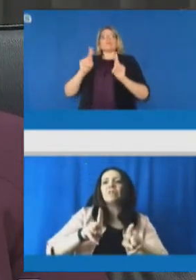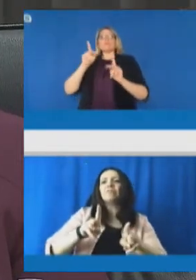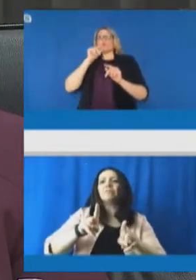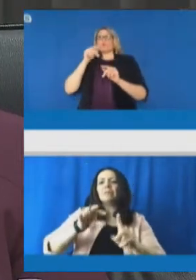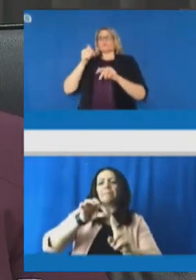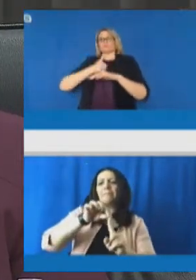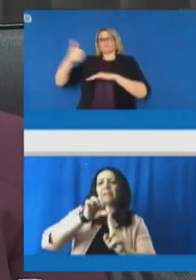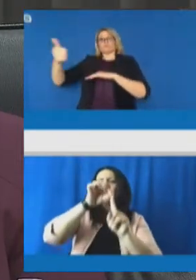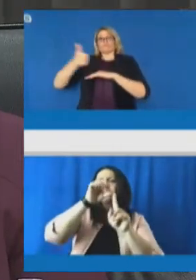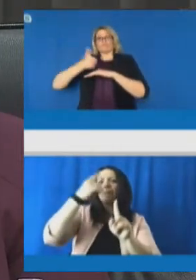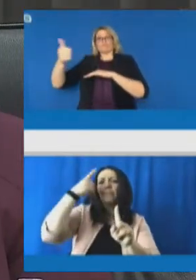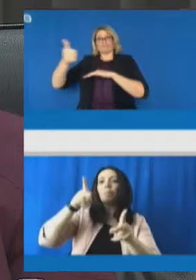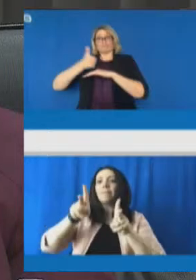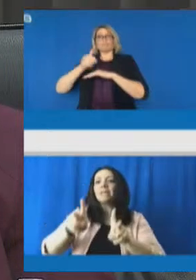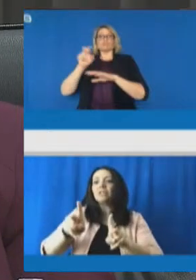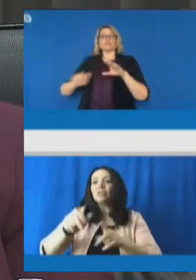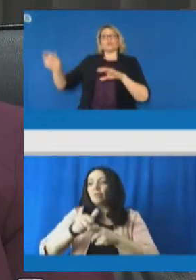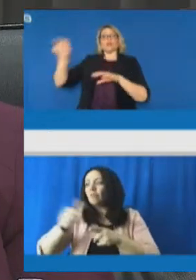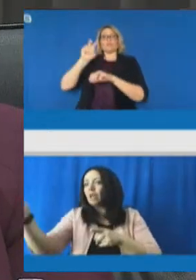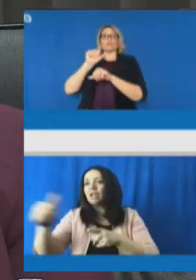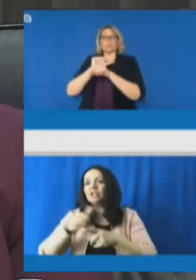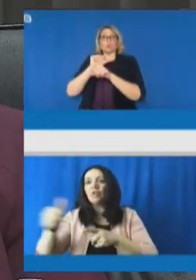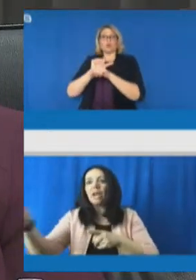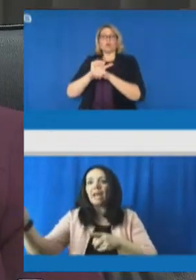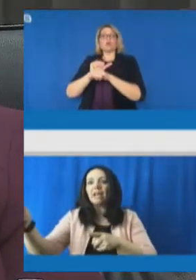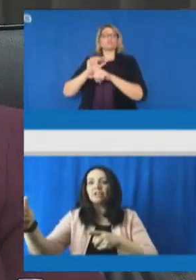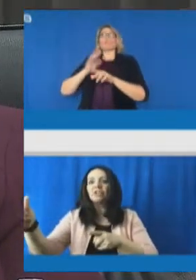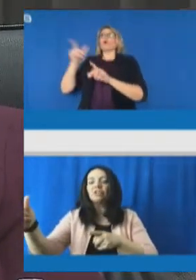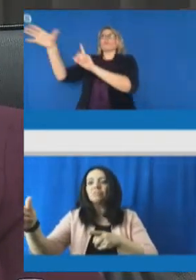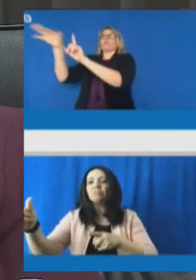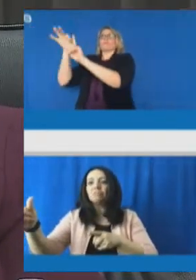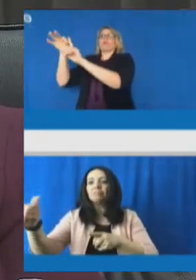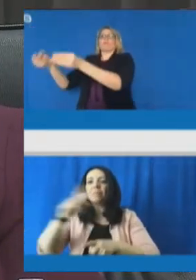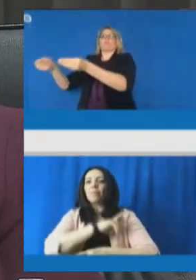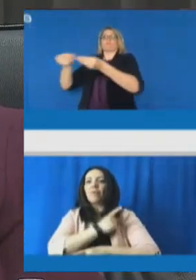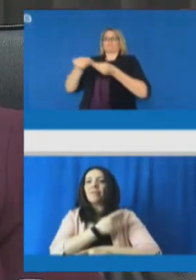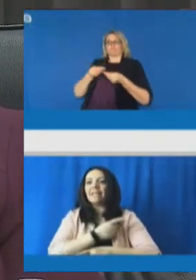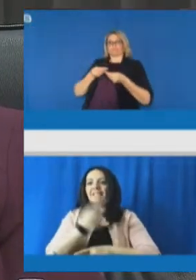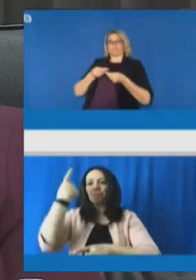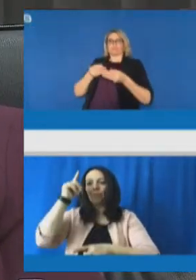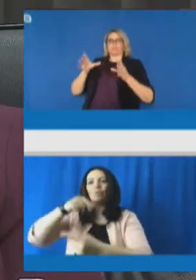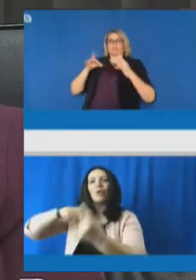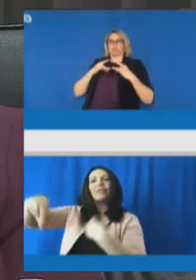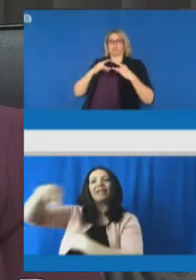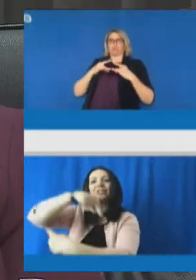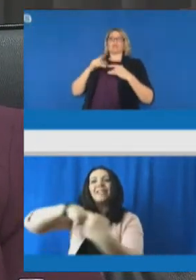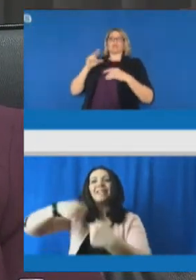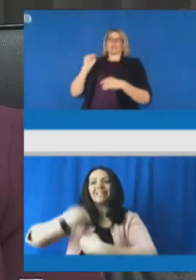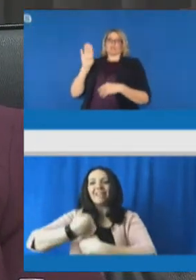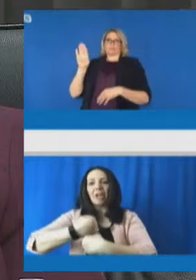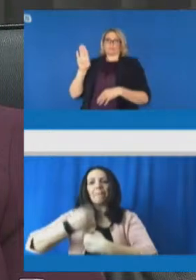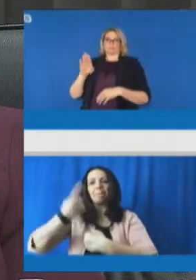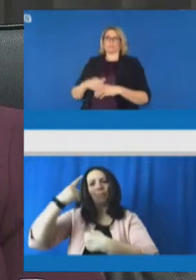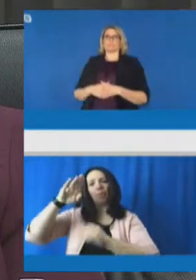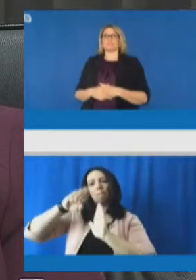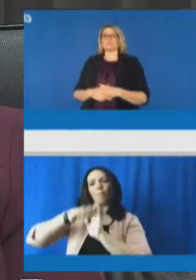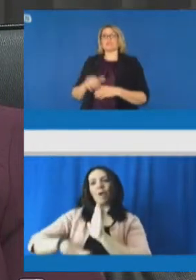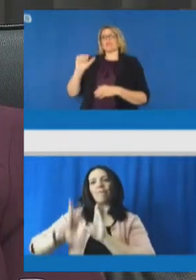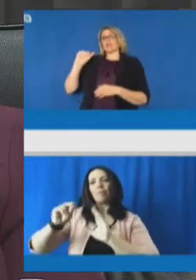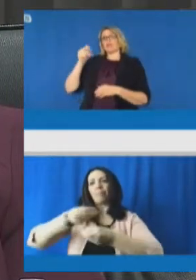healthcare providers about these conditions. If all goes according to plan, every New Brunswicker should have the opportunity to receive their first dose